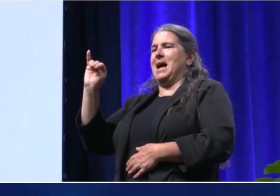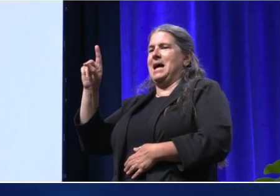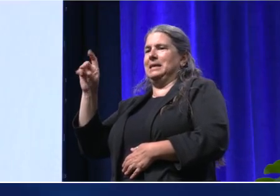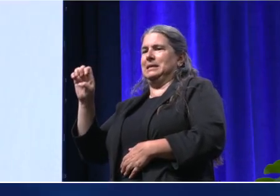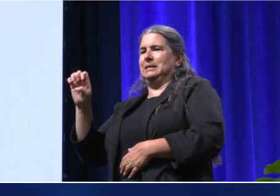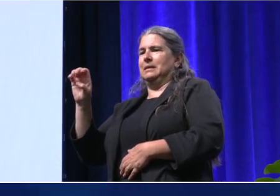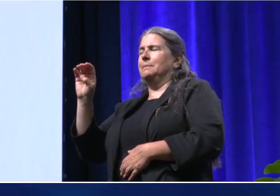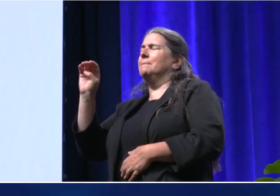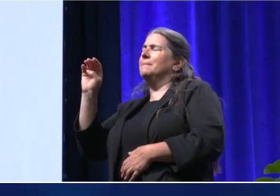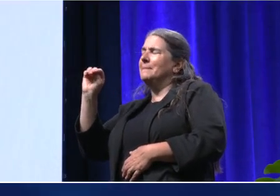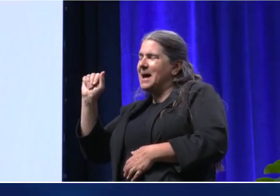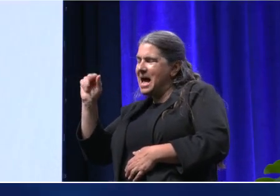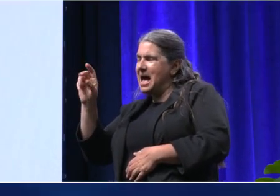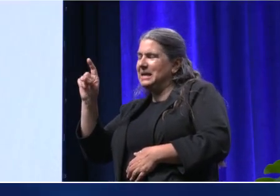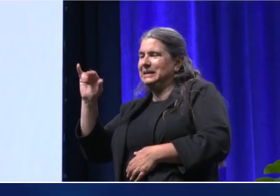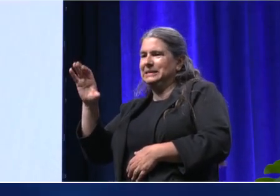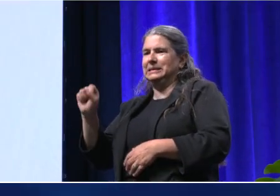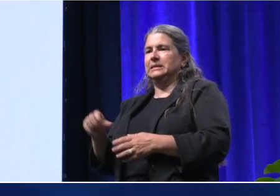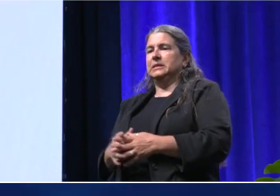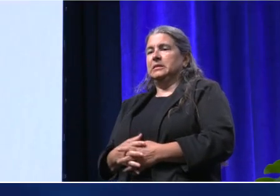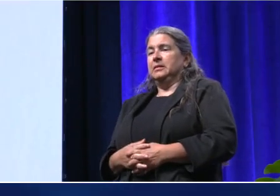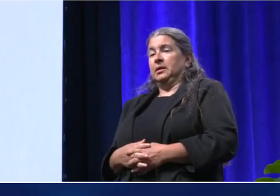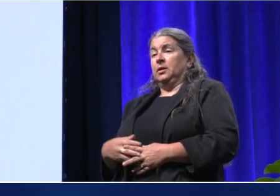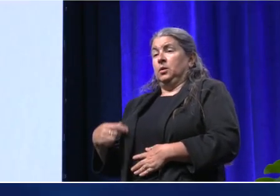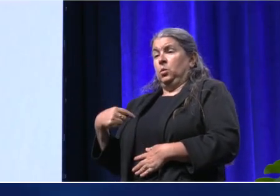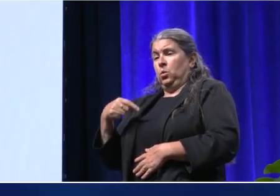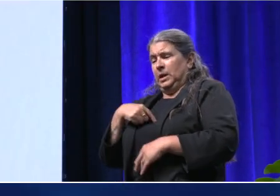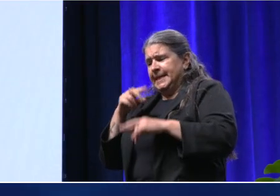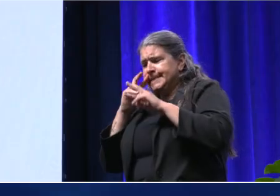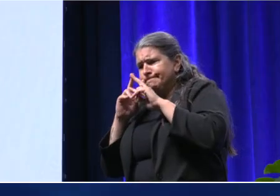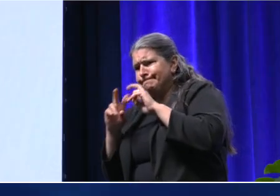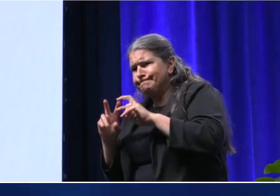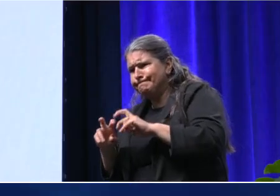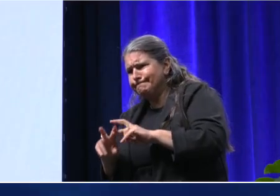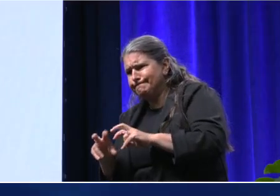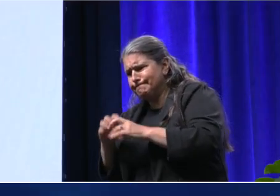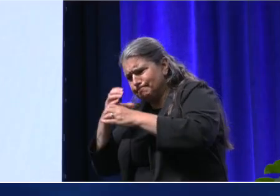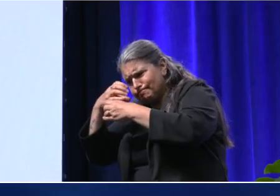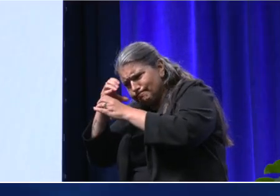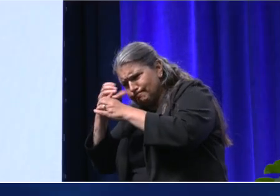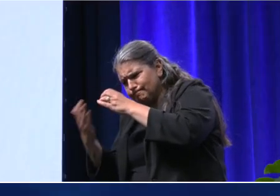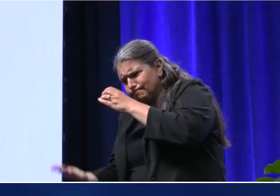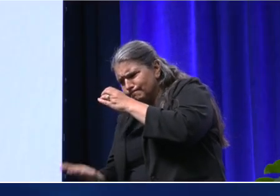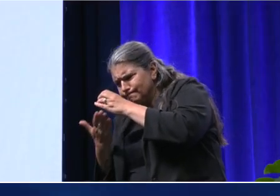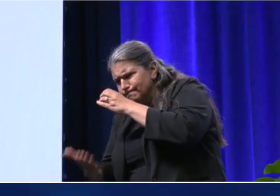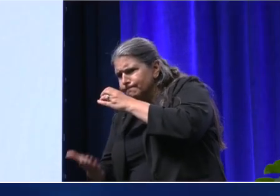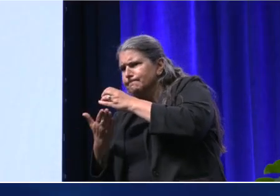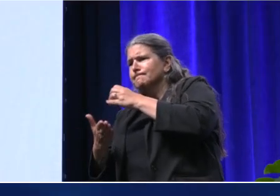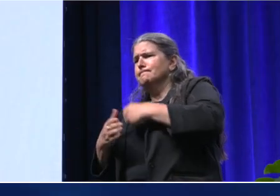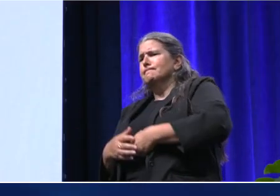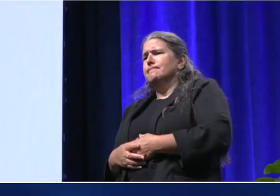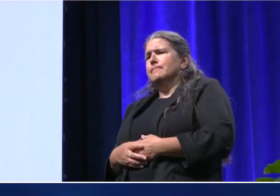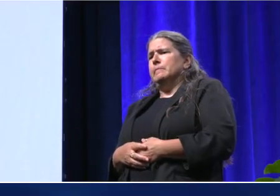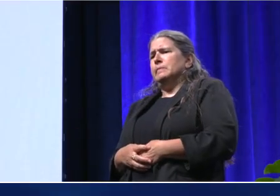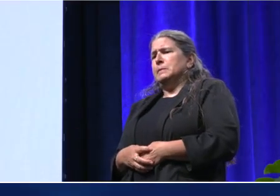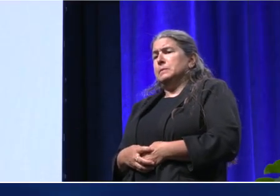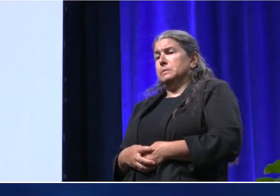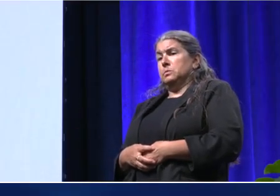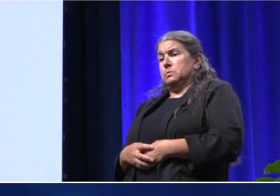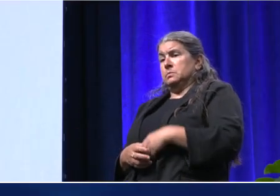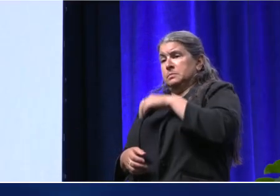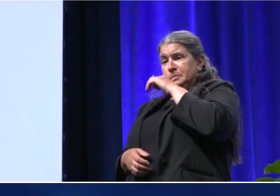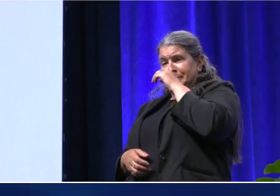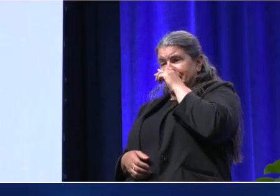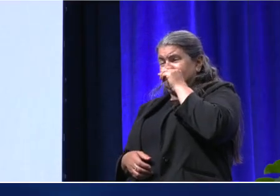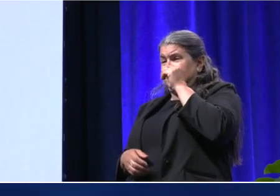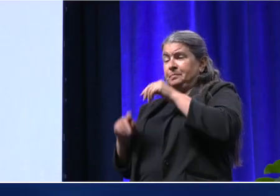binds to, and kind of create a chemical profile. Doing this, when xylazine emerged, which you heard Governor Mills talk about, we were